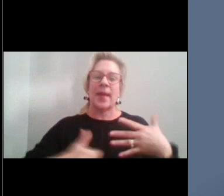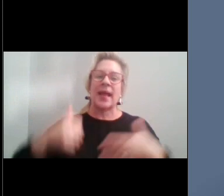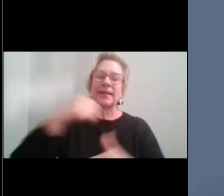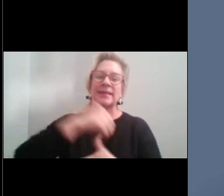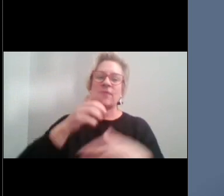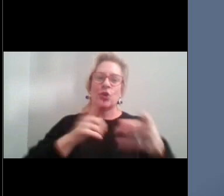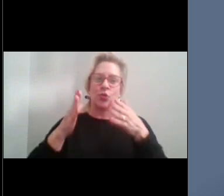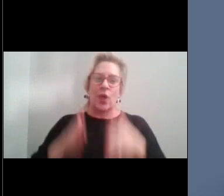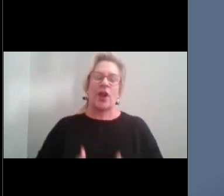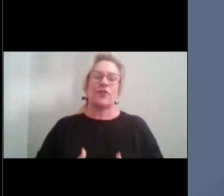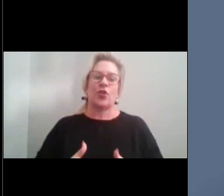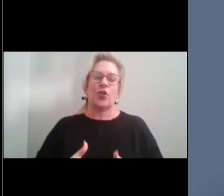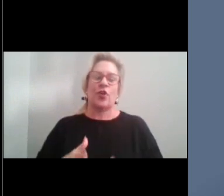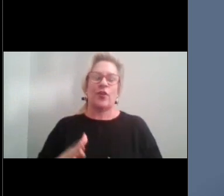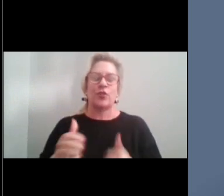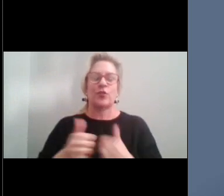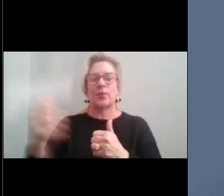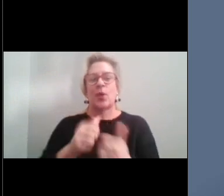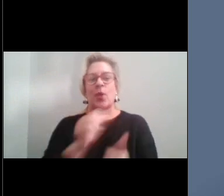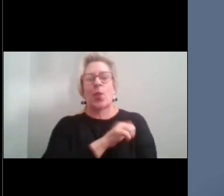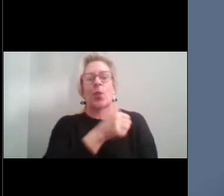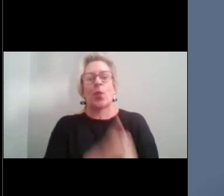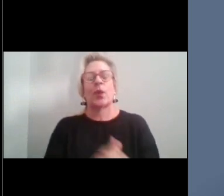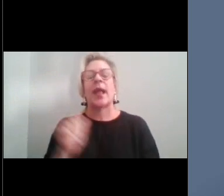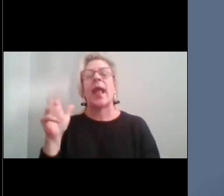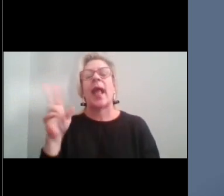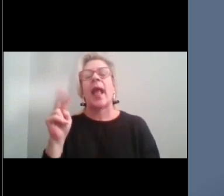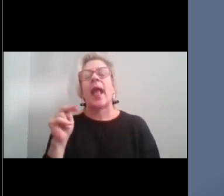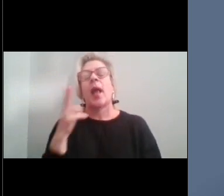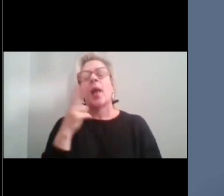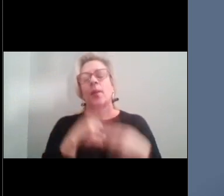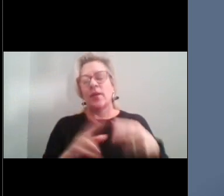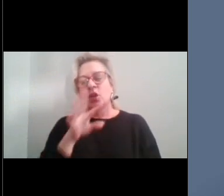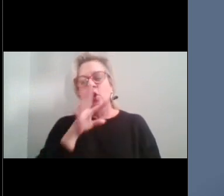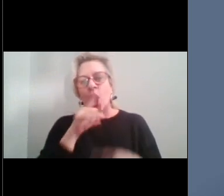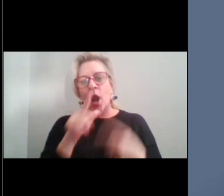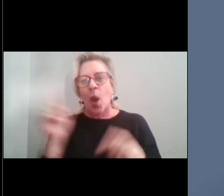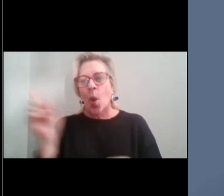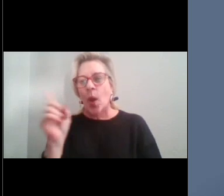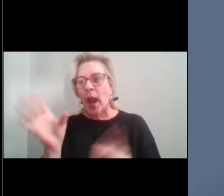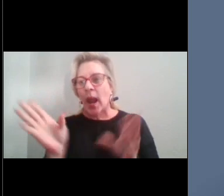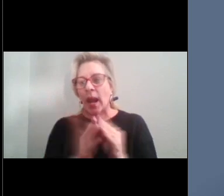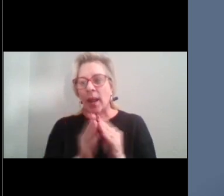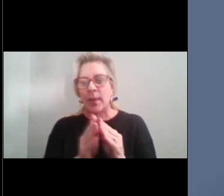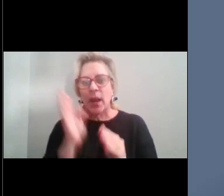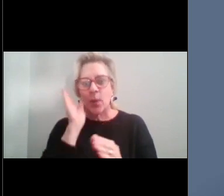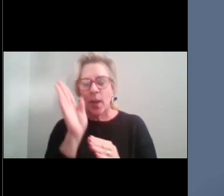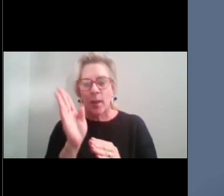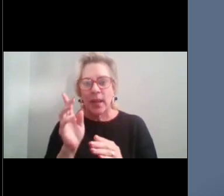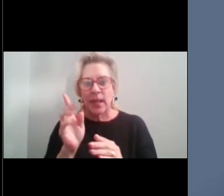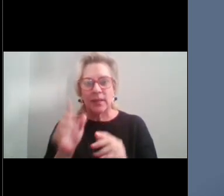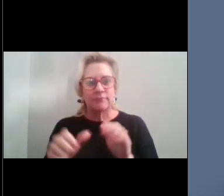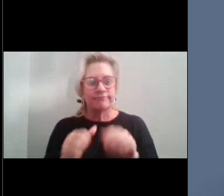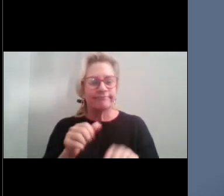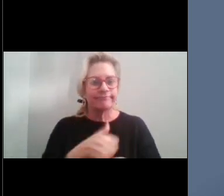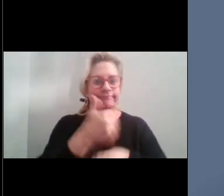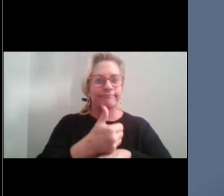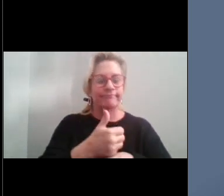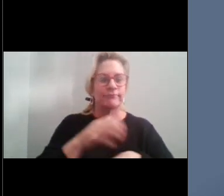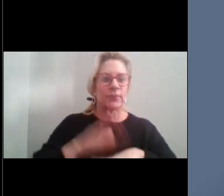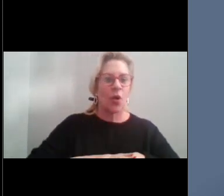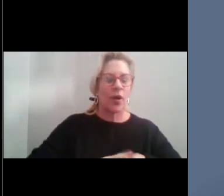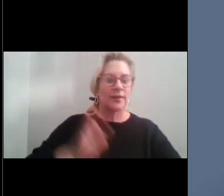Transportation Authority, and Ann briefly talked about where this meeting is actually being conducted on ancestral lands. You also